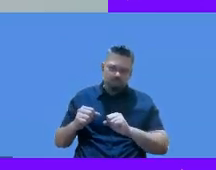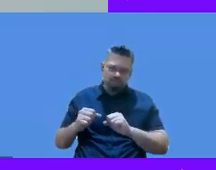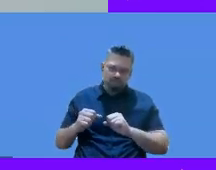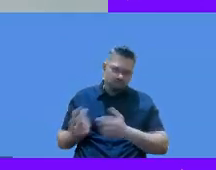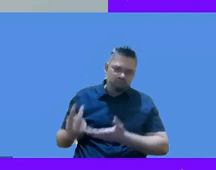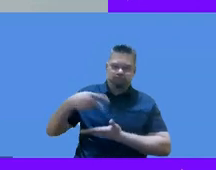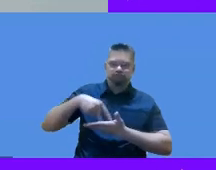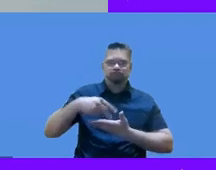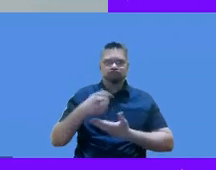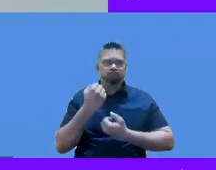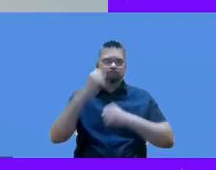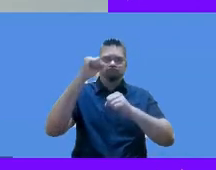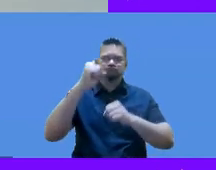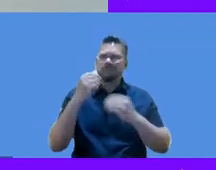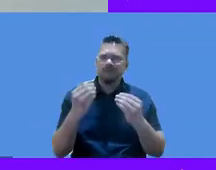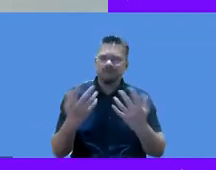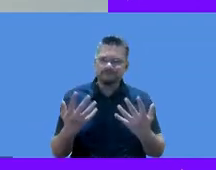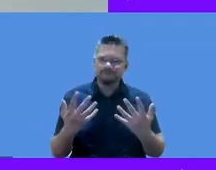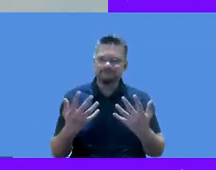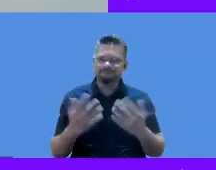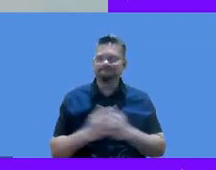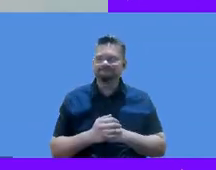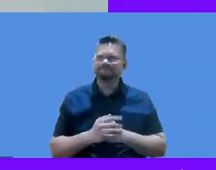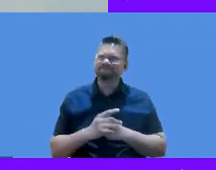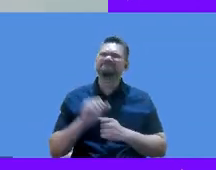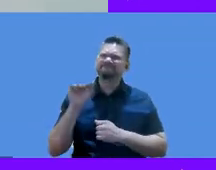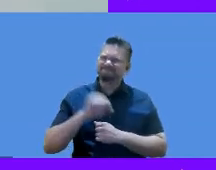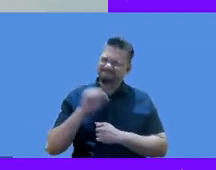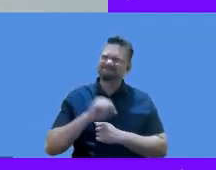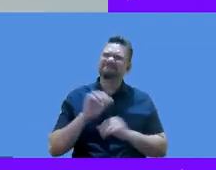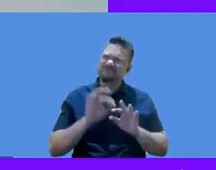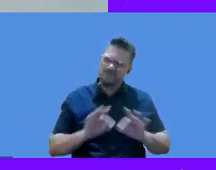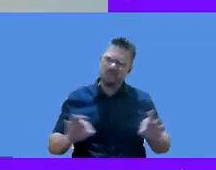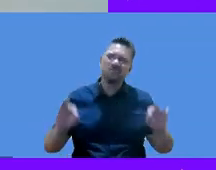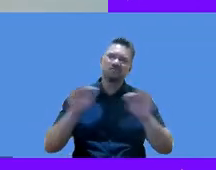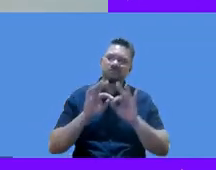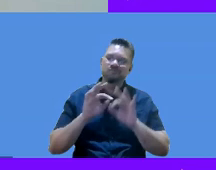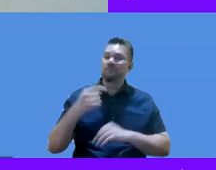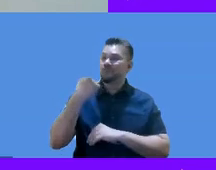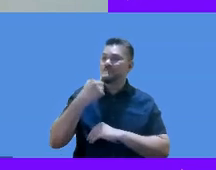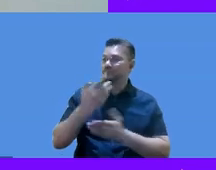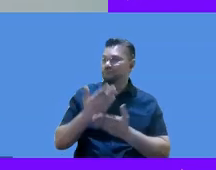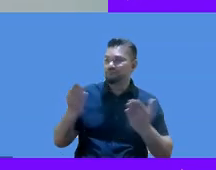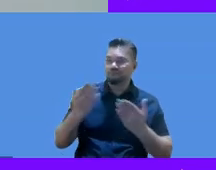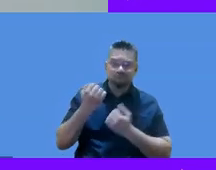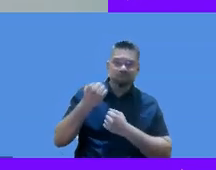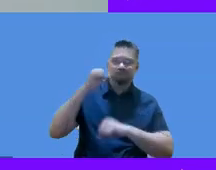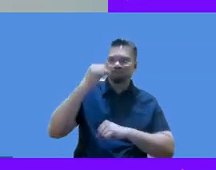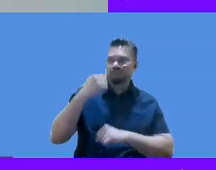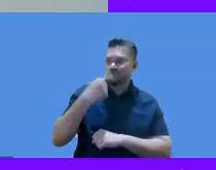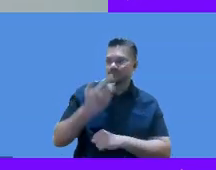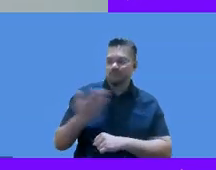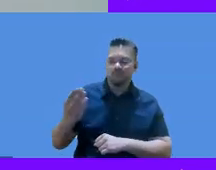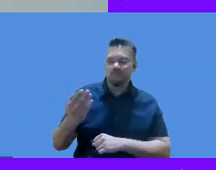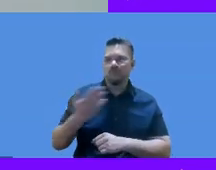leave advocates and activists behind, especially those who are may face additional challenges in being heard. Ensuring that all young